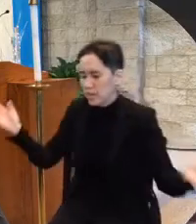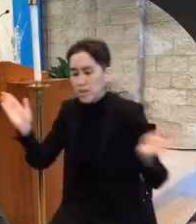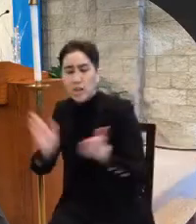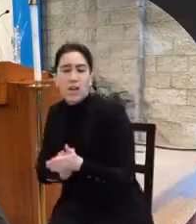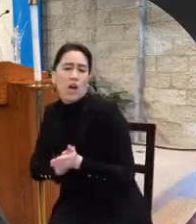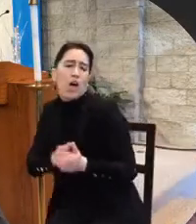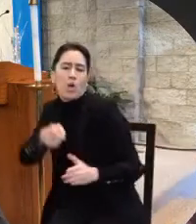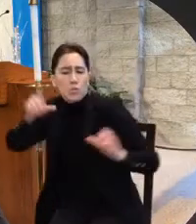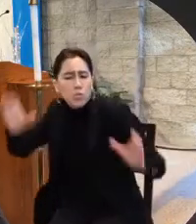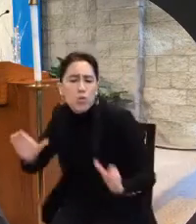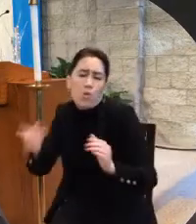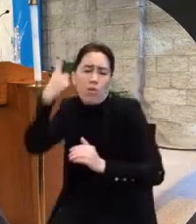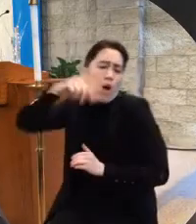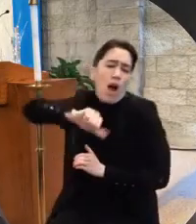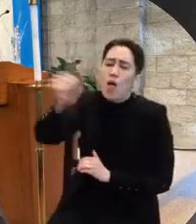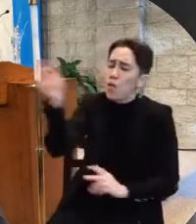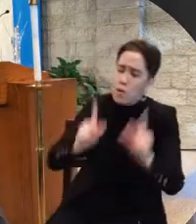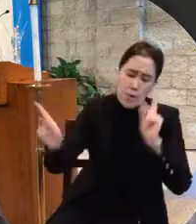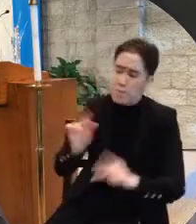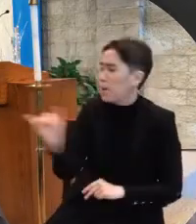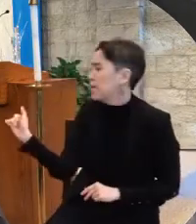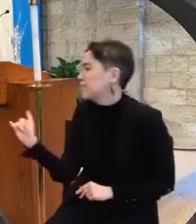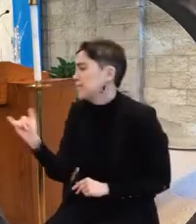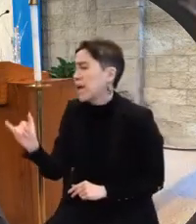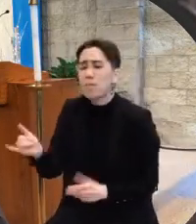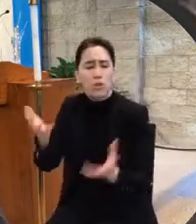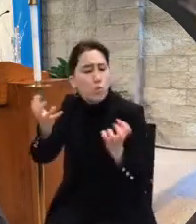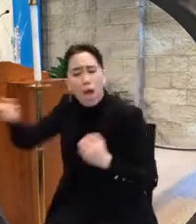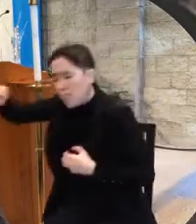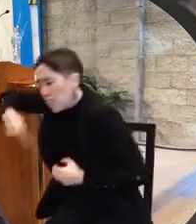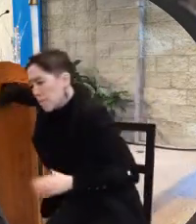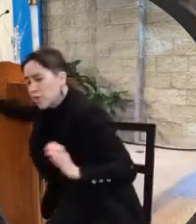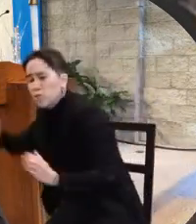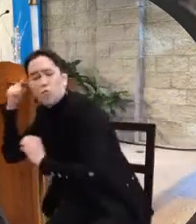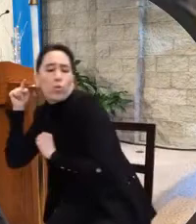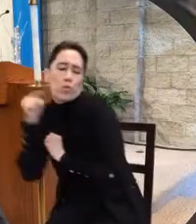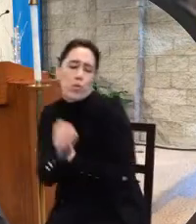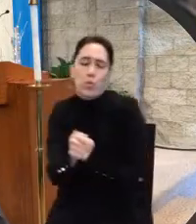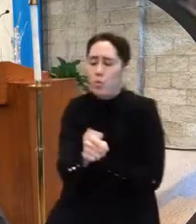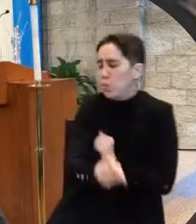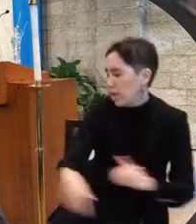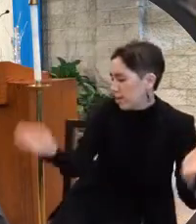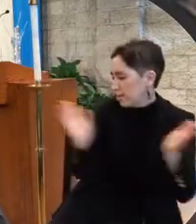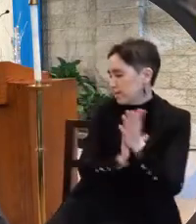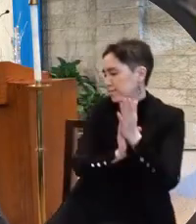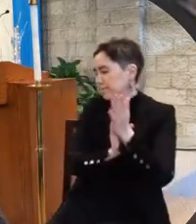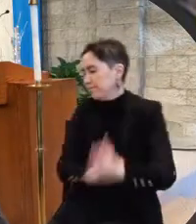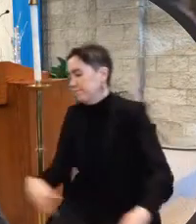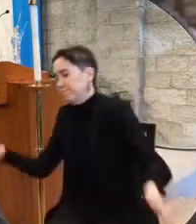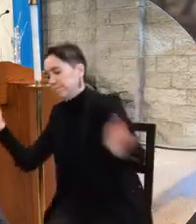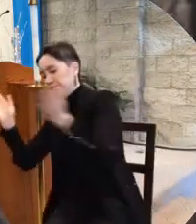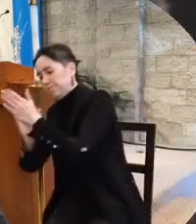Do unto others as you have done to you.